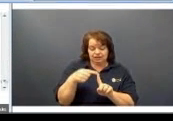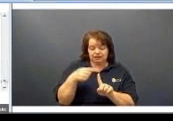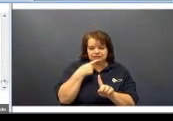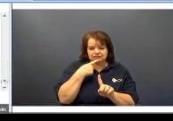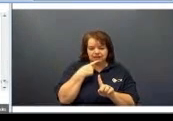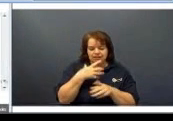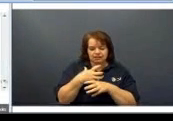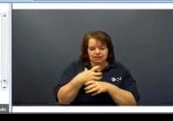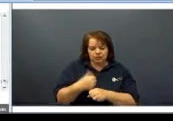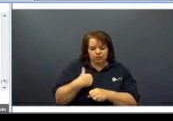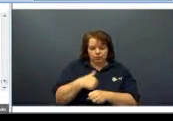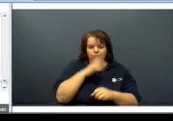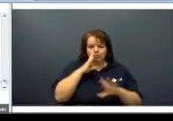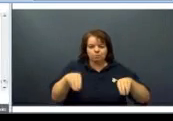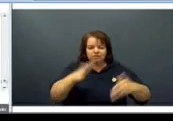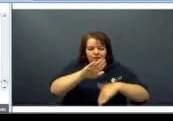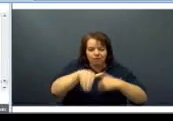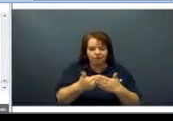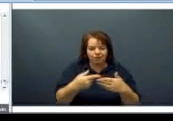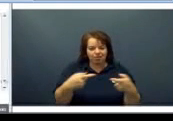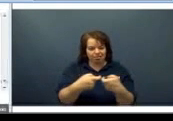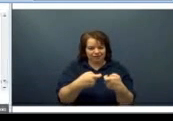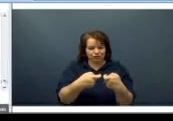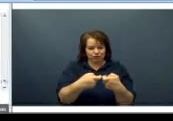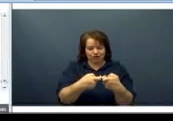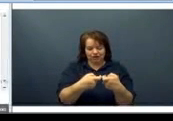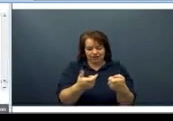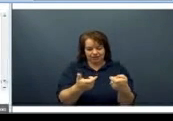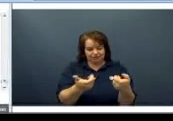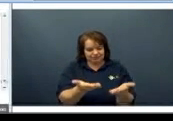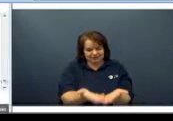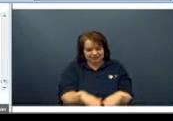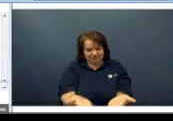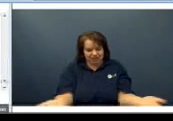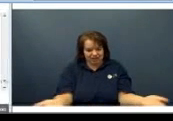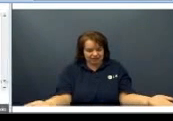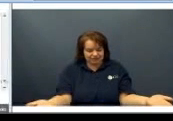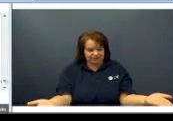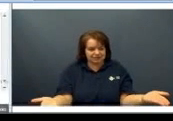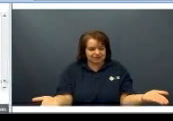508 basically says that we will provide all electronic devices